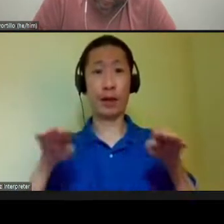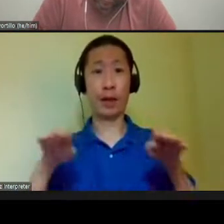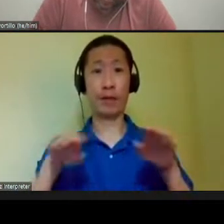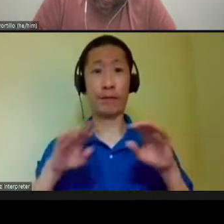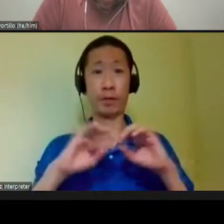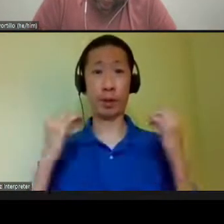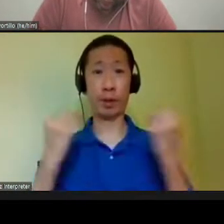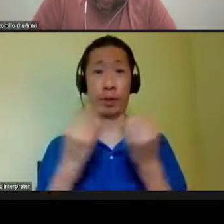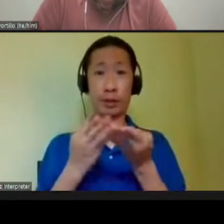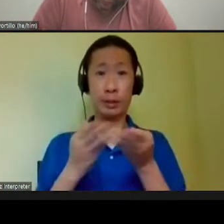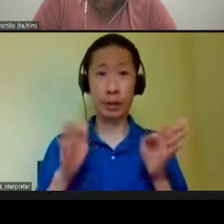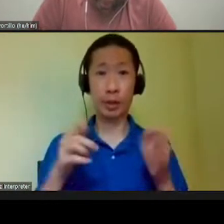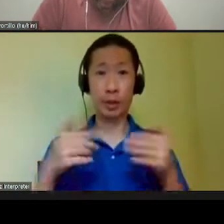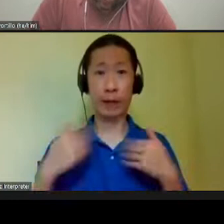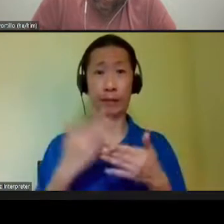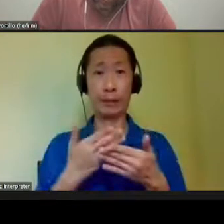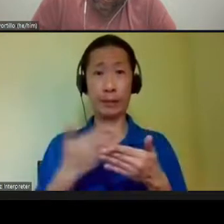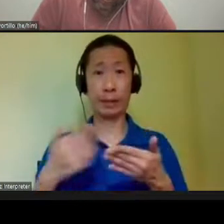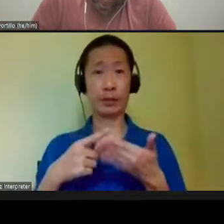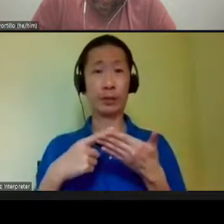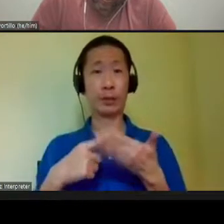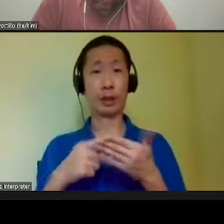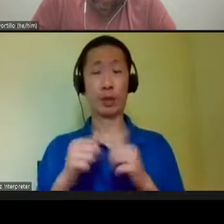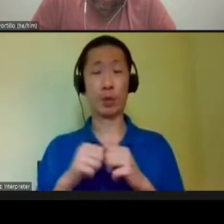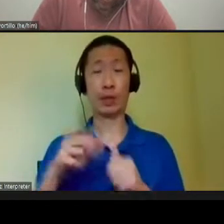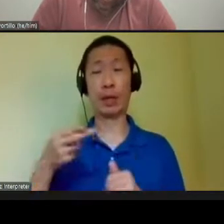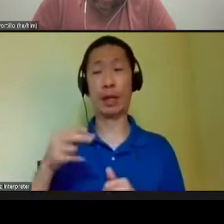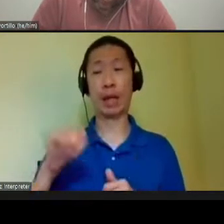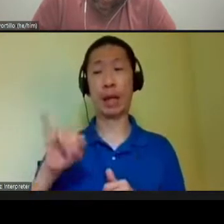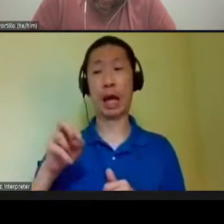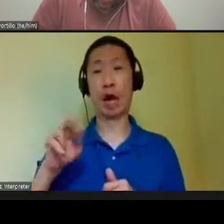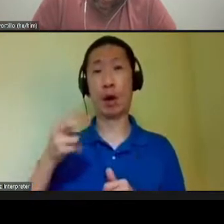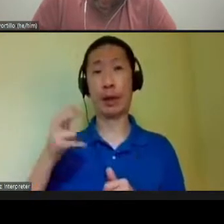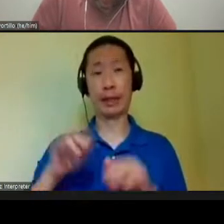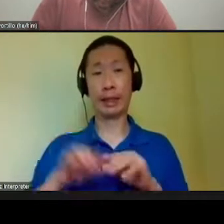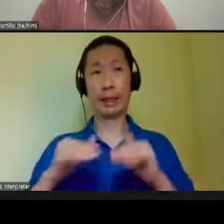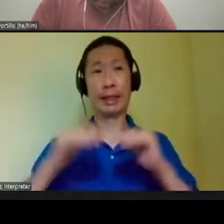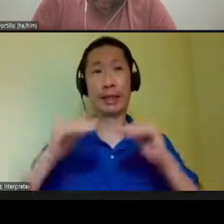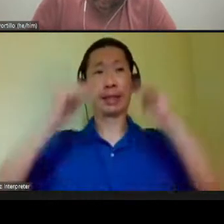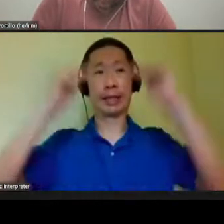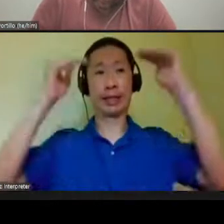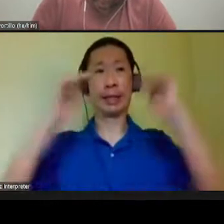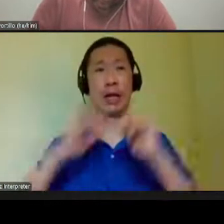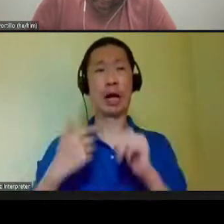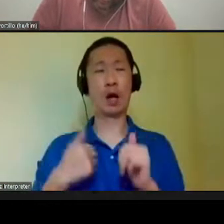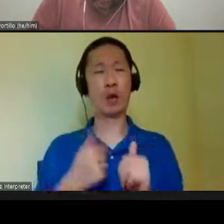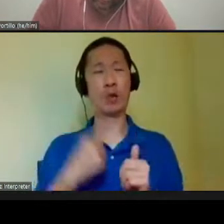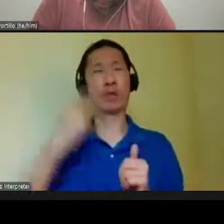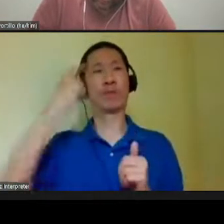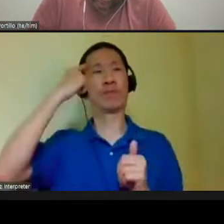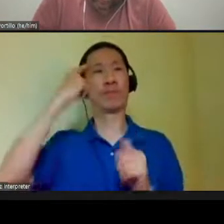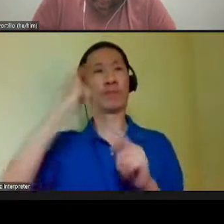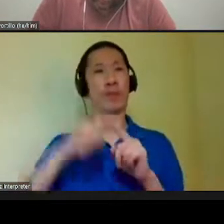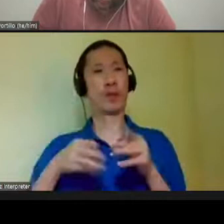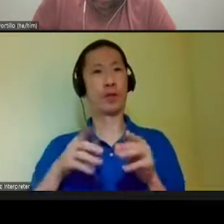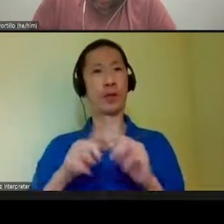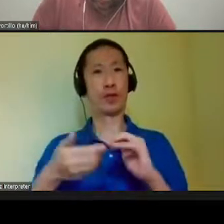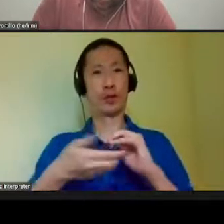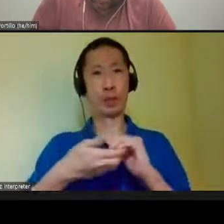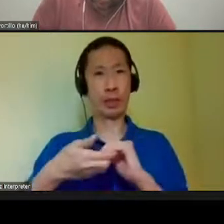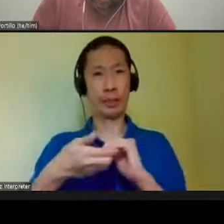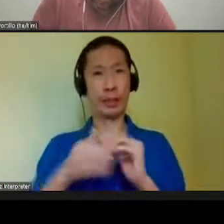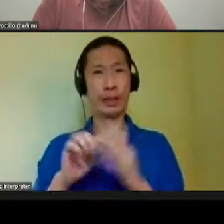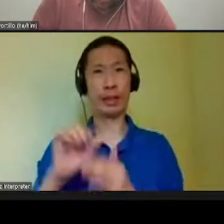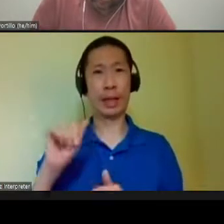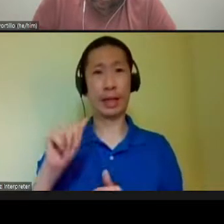have some stuff to talk about in regards to hierarchy and how we dream into a different way of that collaboration that